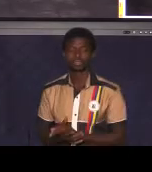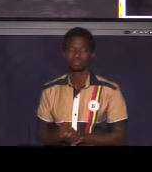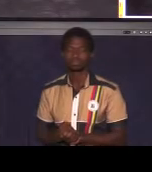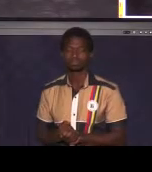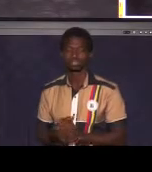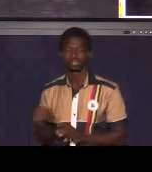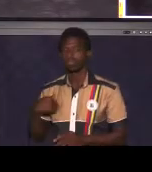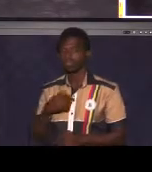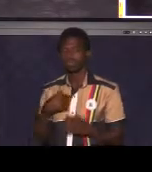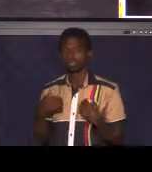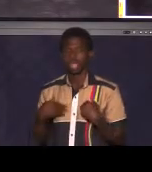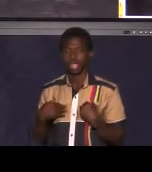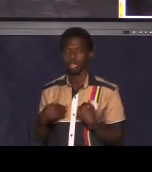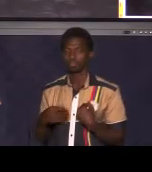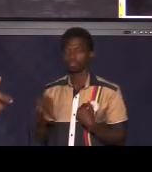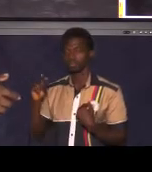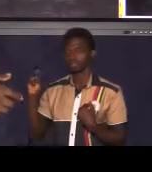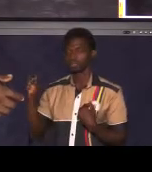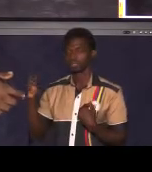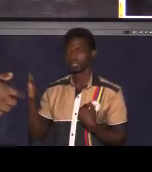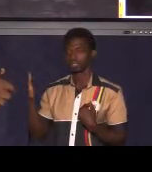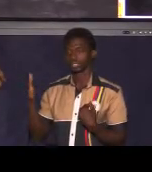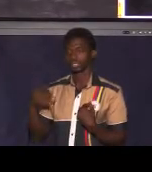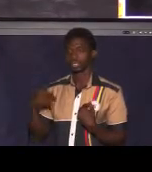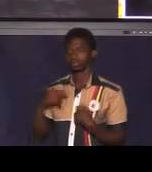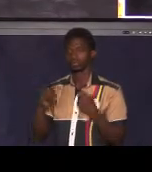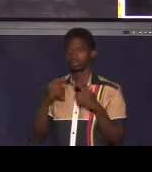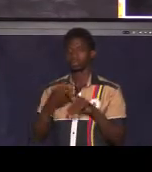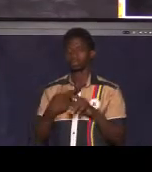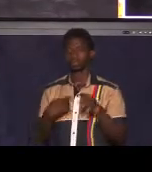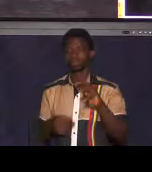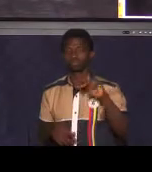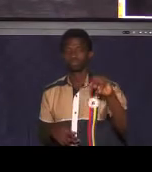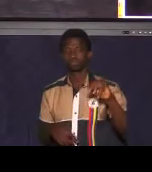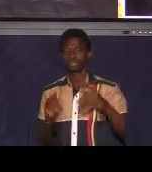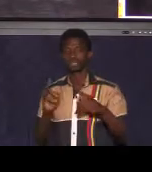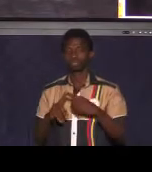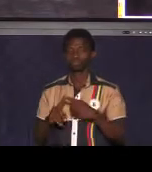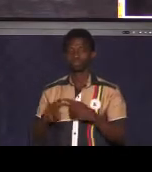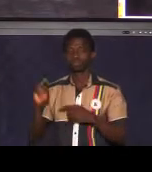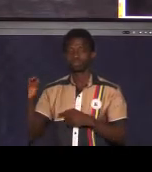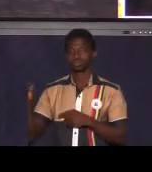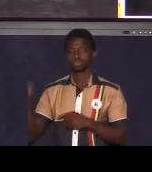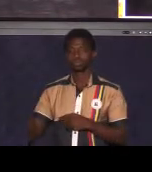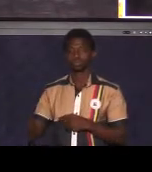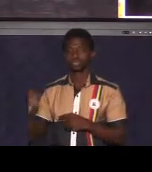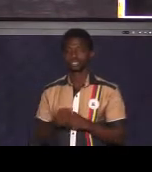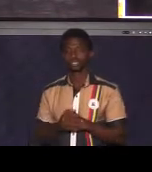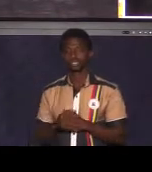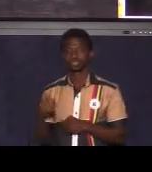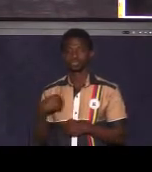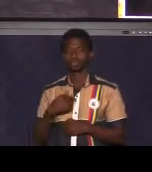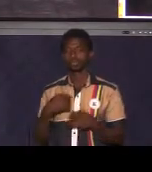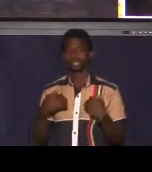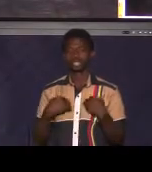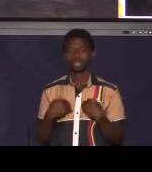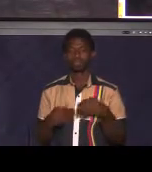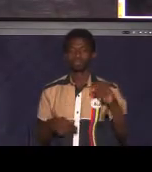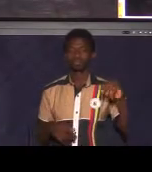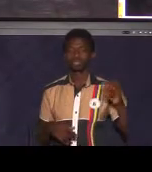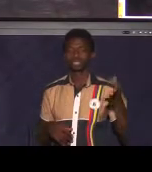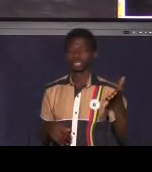millimeters. Okay, so we have meter here because we're going from meters to millimeters. So we